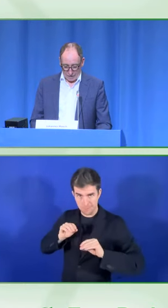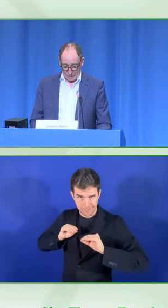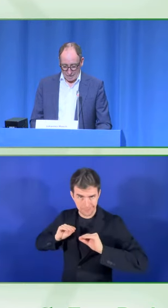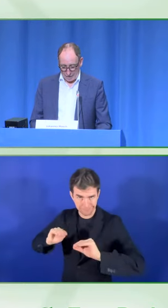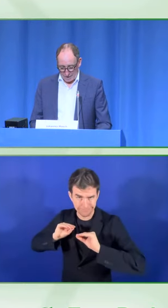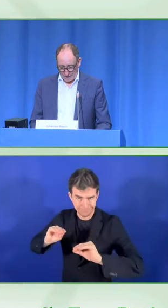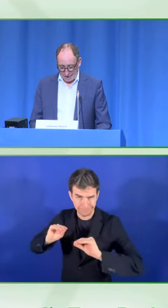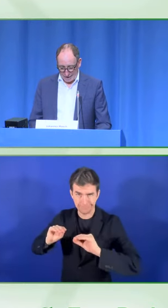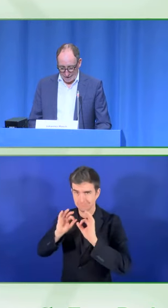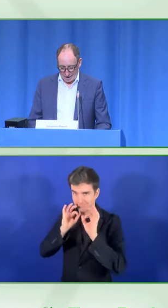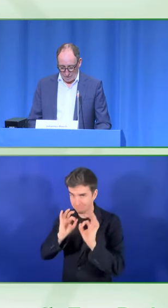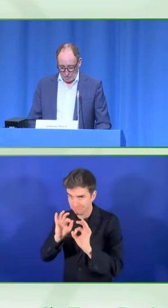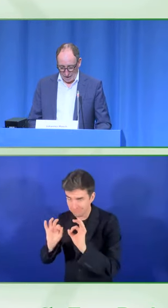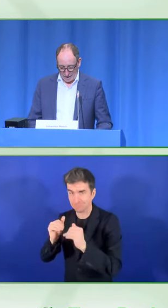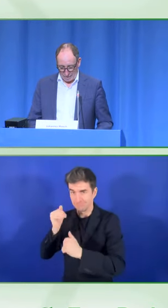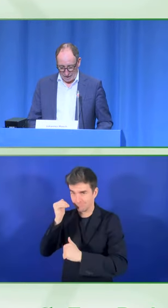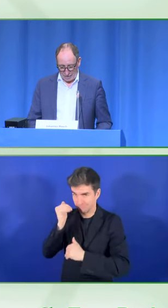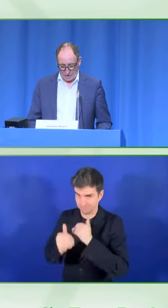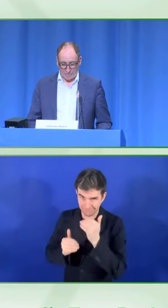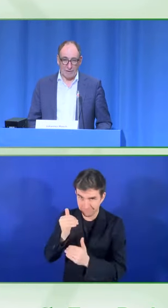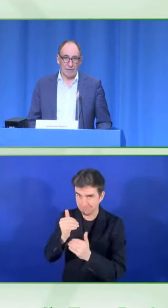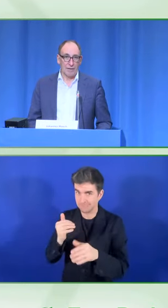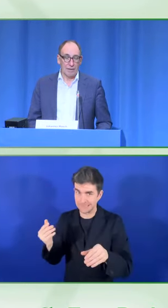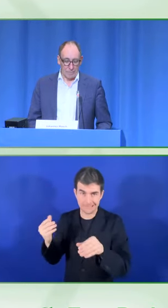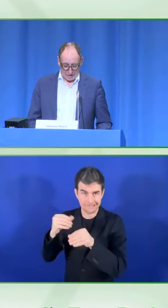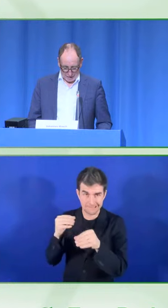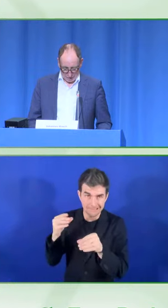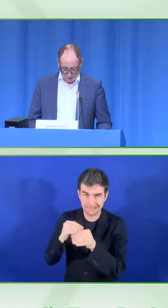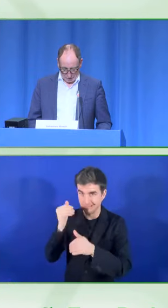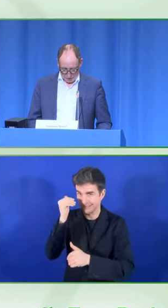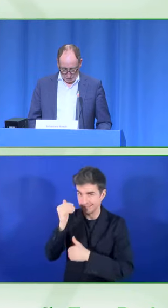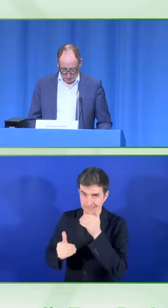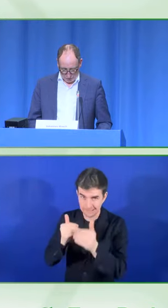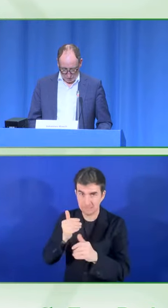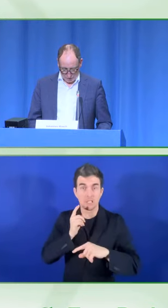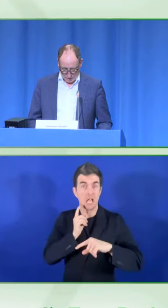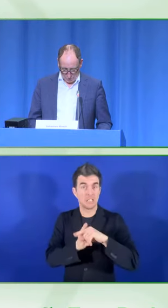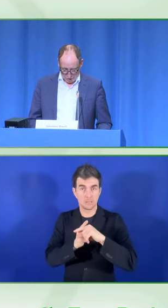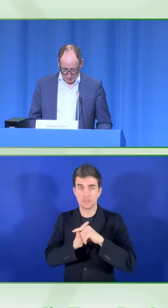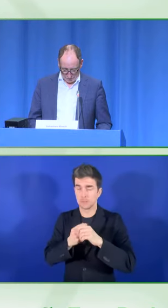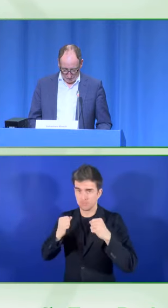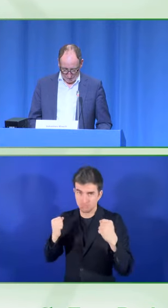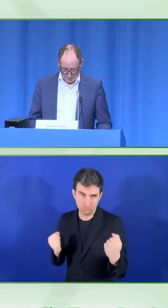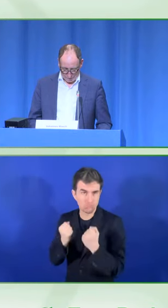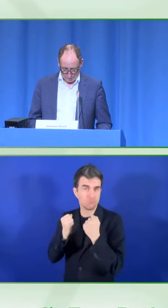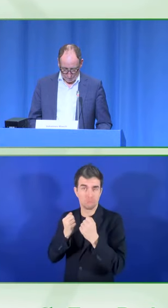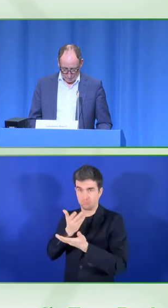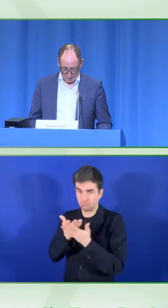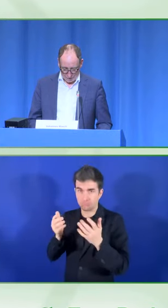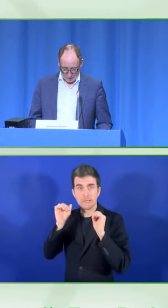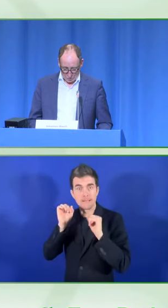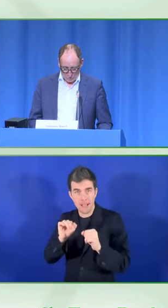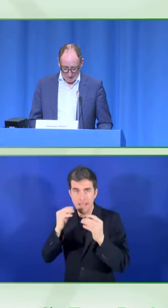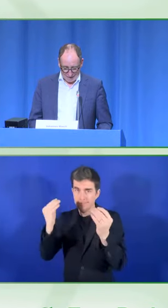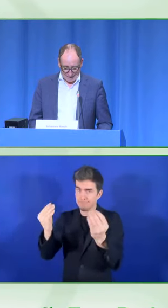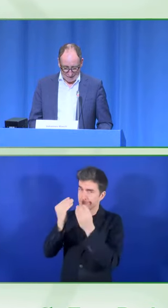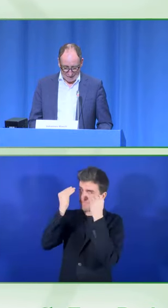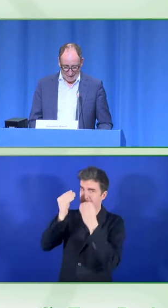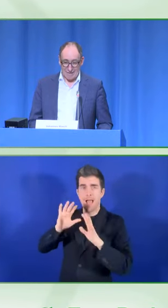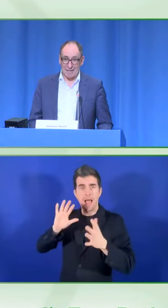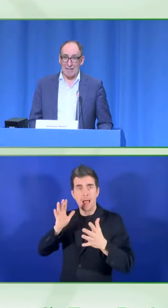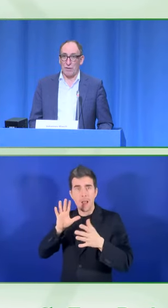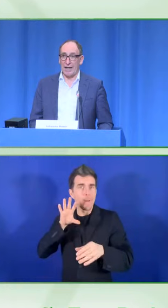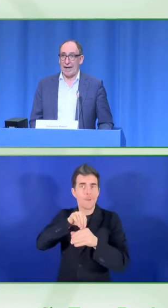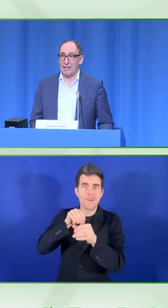of the subsidy landscape provided by the Federal Ministry of Social Affairs. To